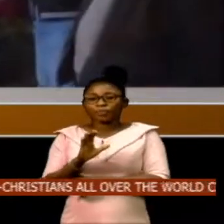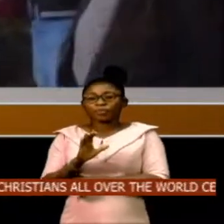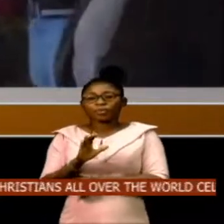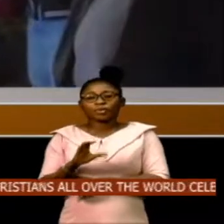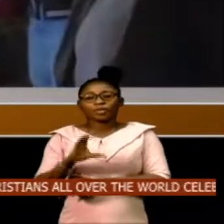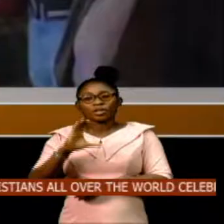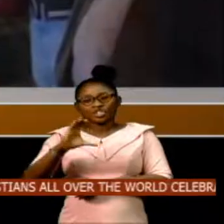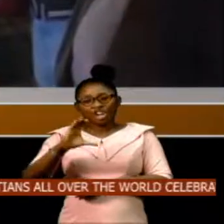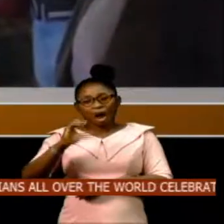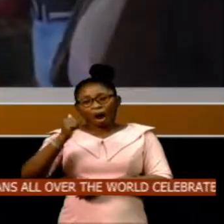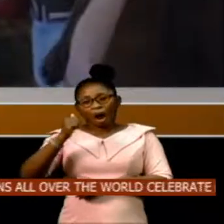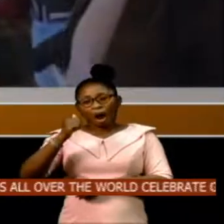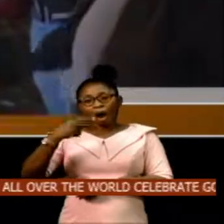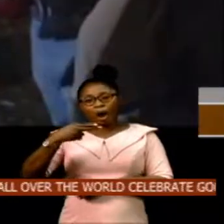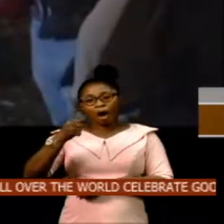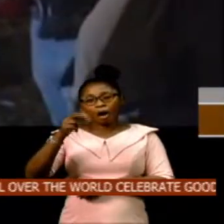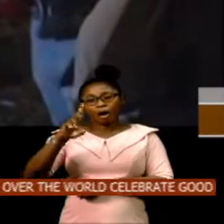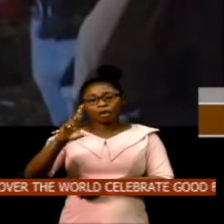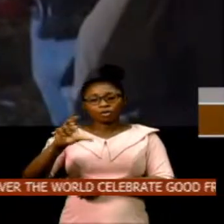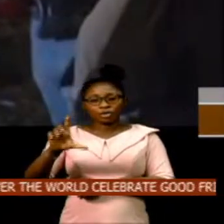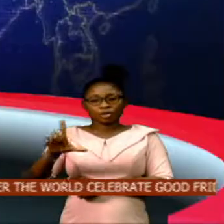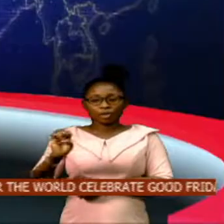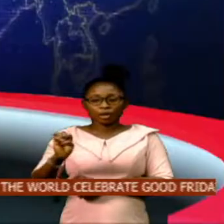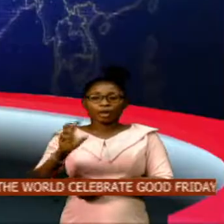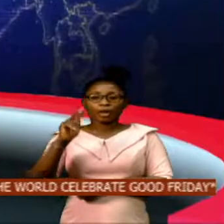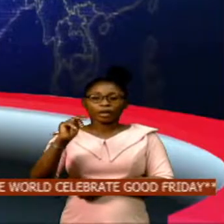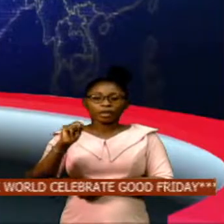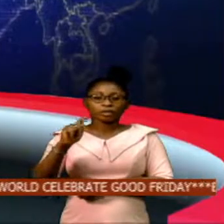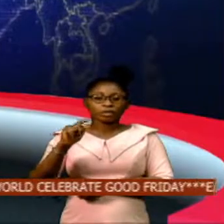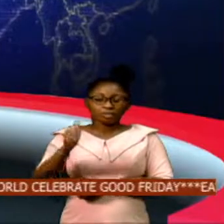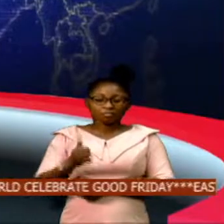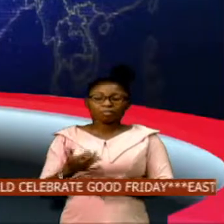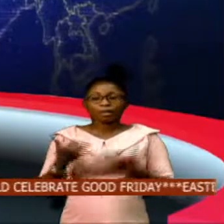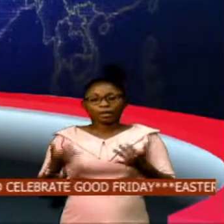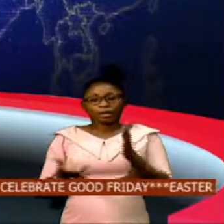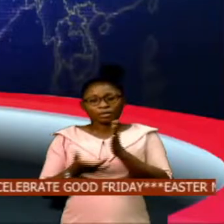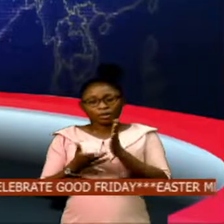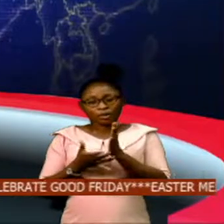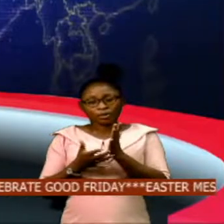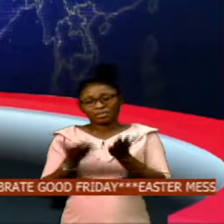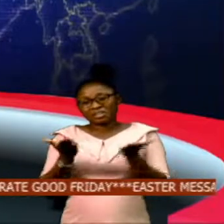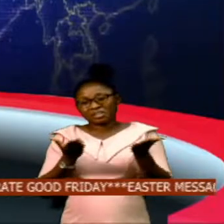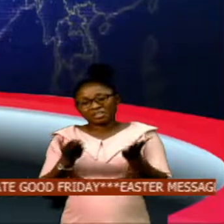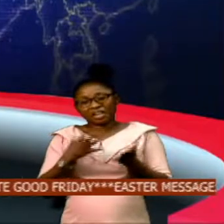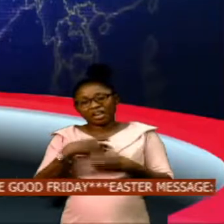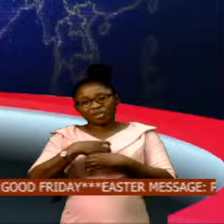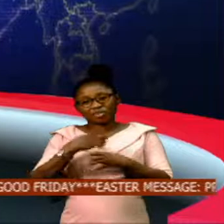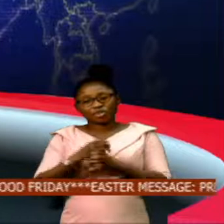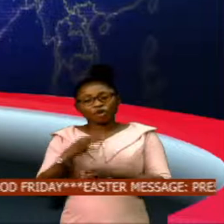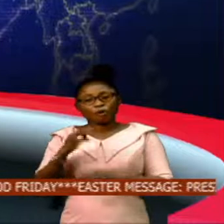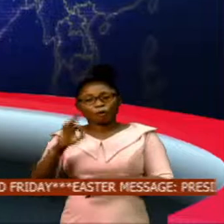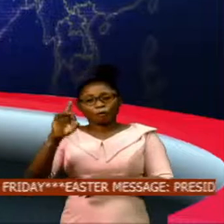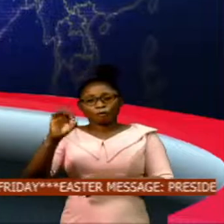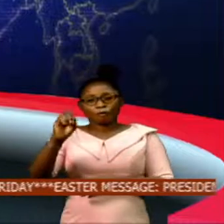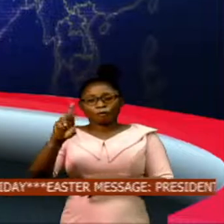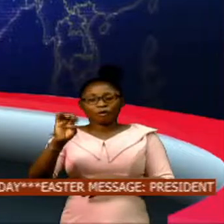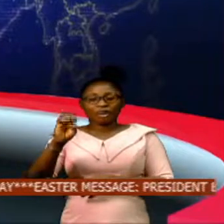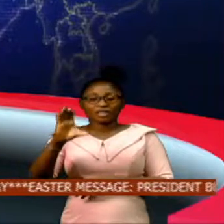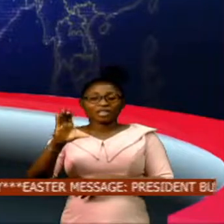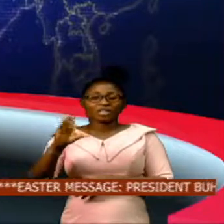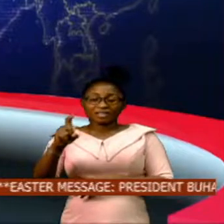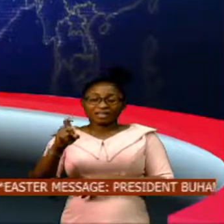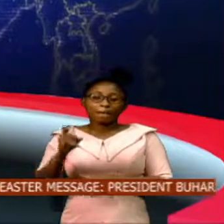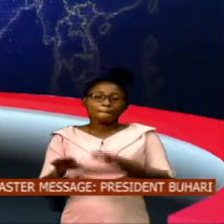Charles Alpha, NT News. Now, technical studies and creation of forest reference baseline